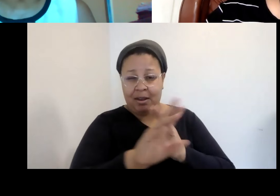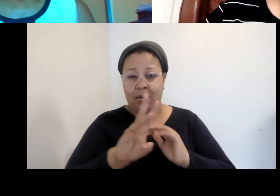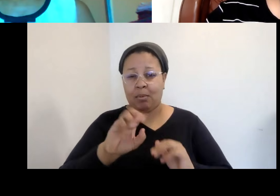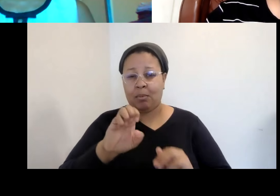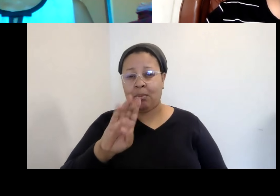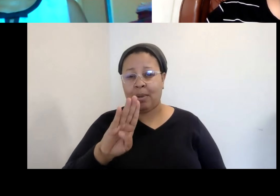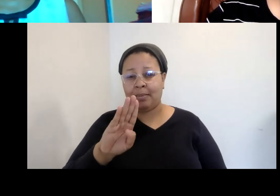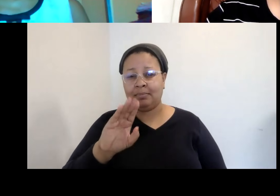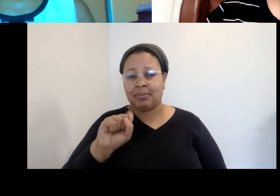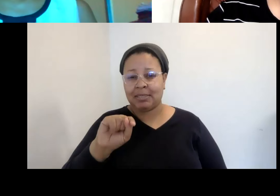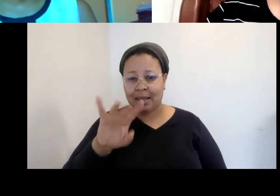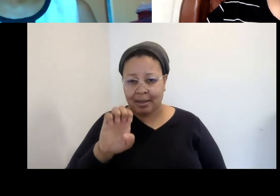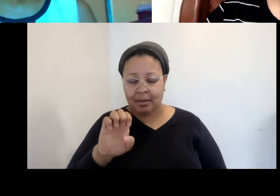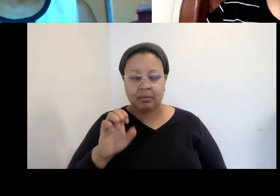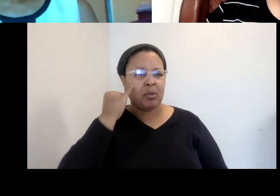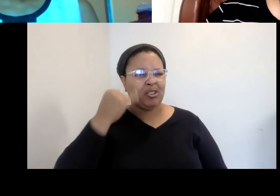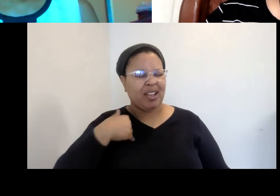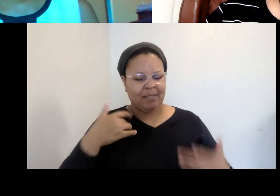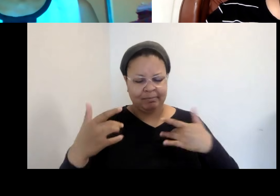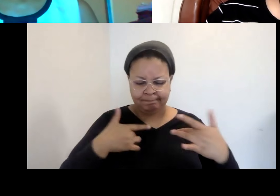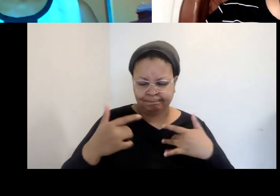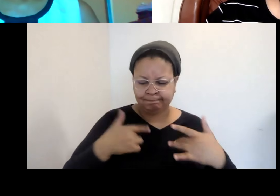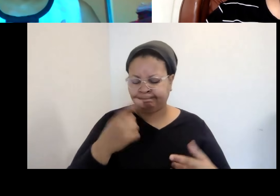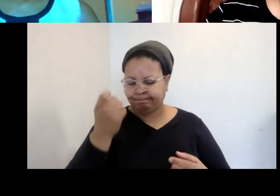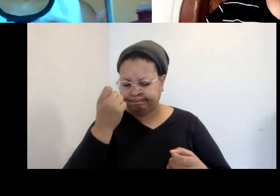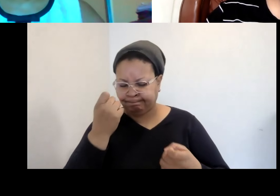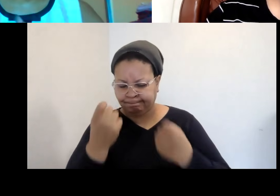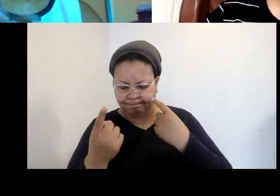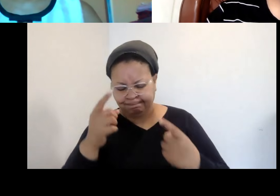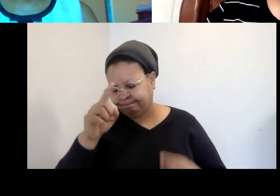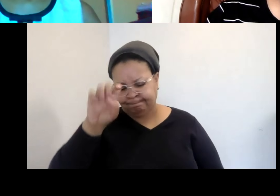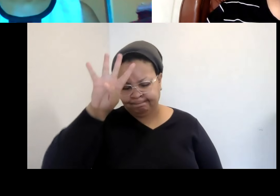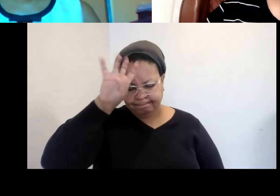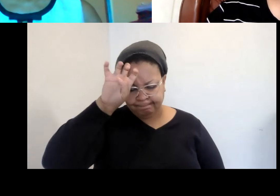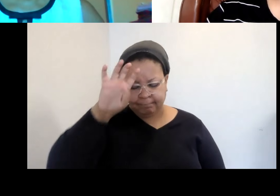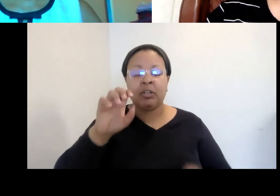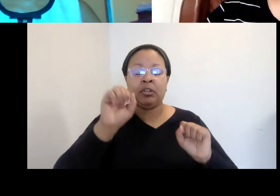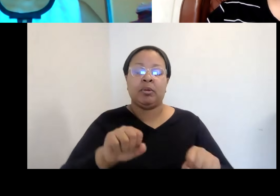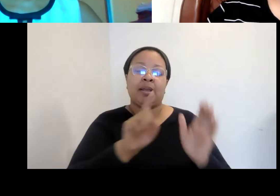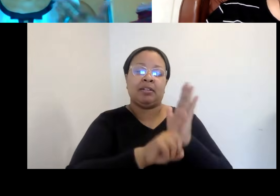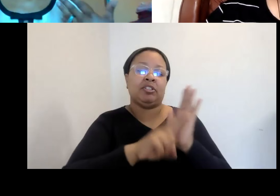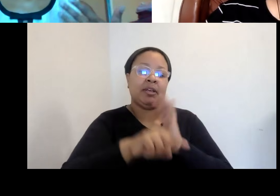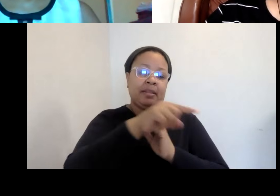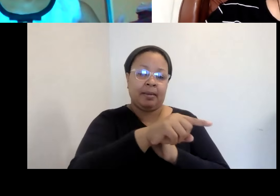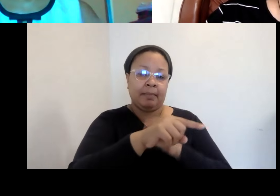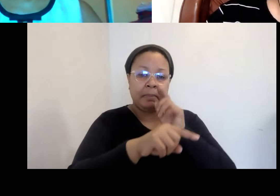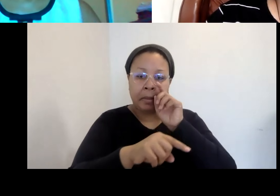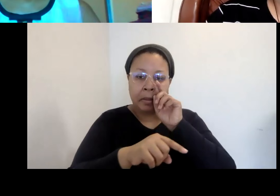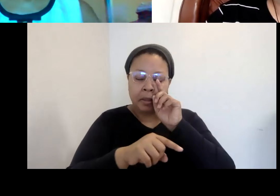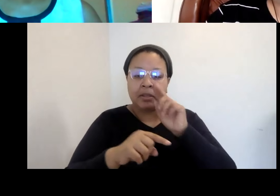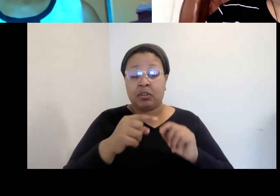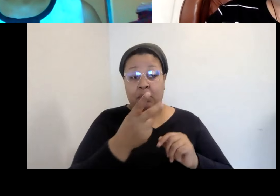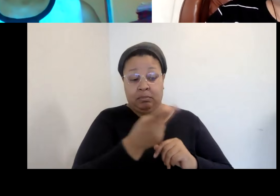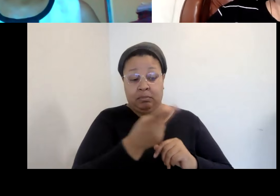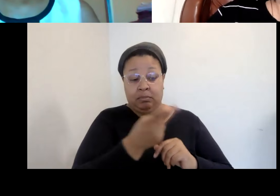or concerns, and they'll certainly help you. And we're the largest, so Ohio Stable partnered with Arizona and